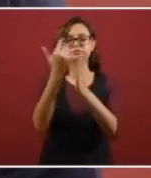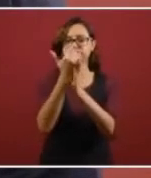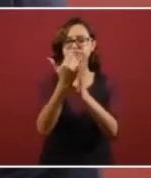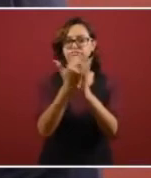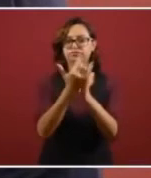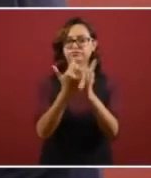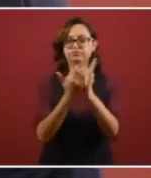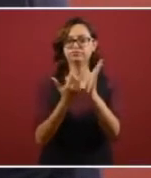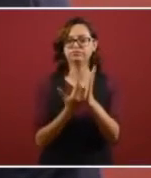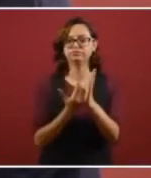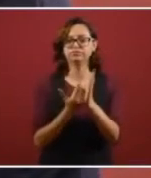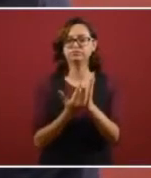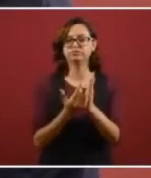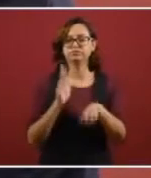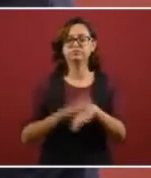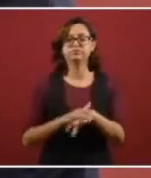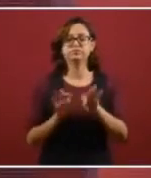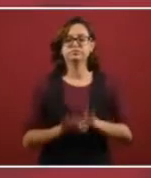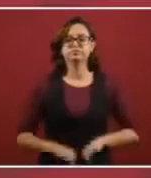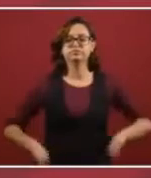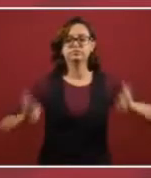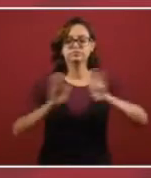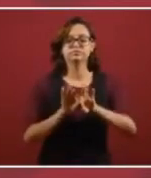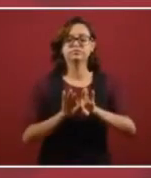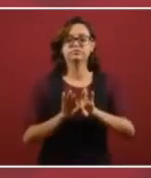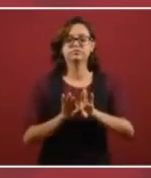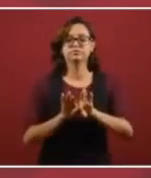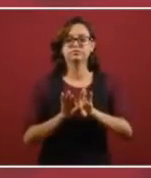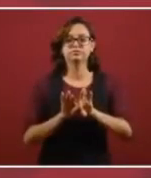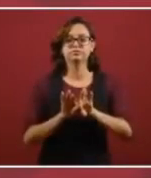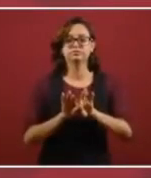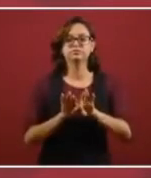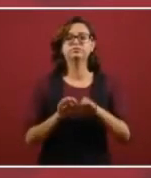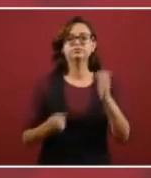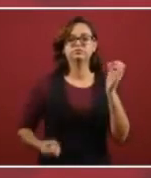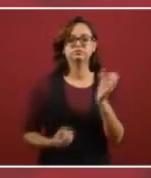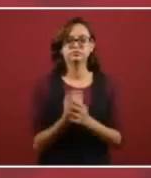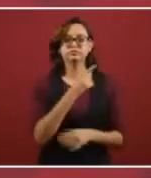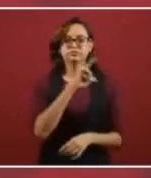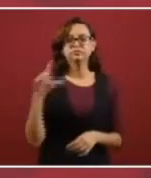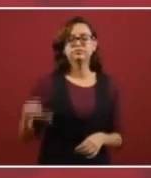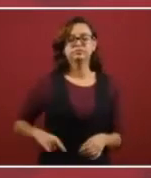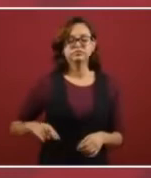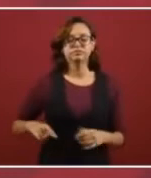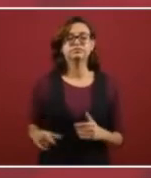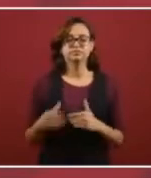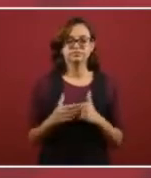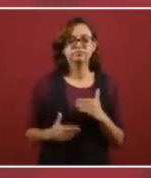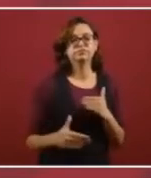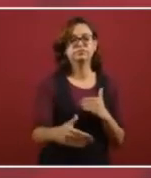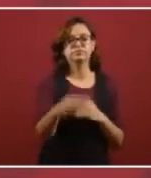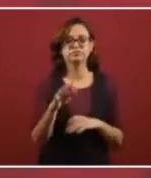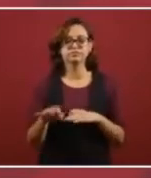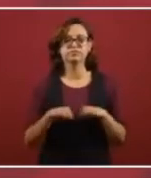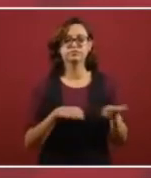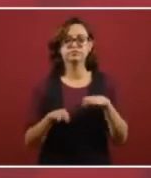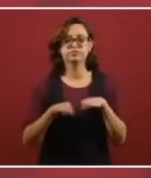in the principles very elemental and inspires the new government